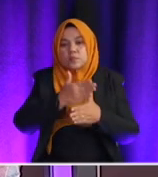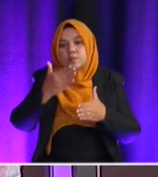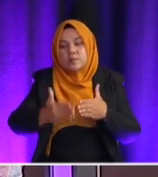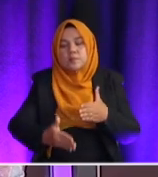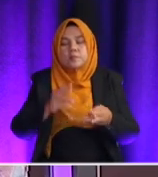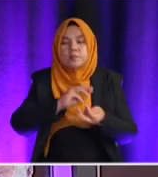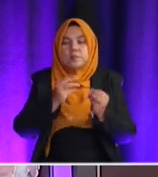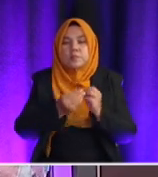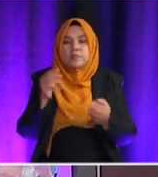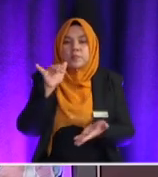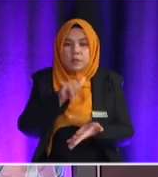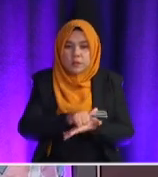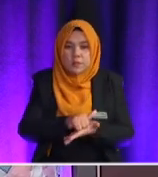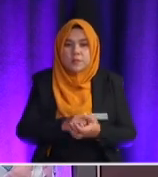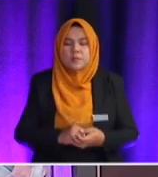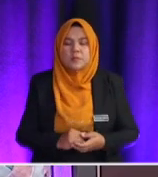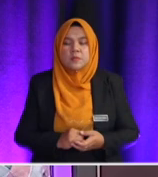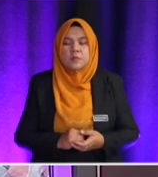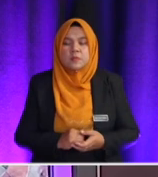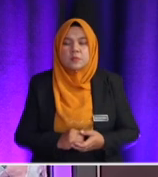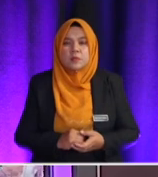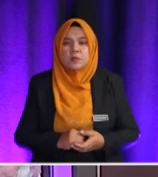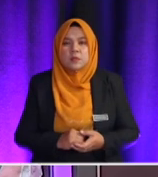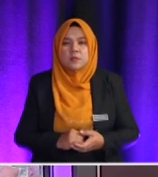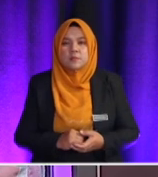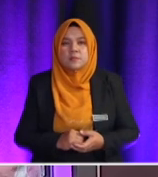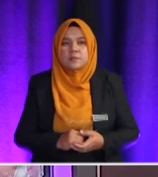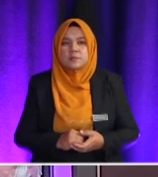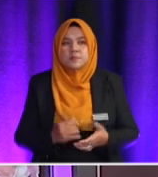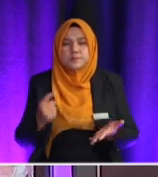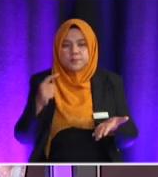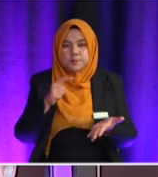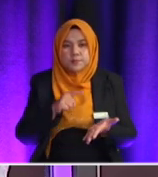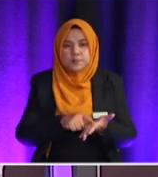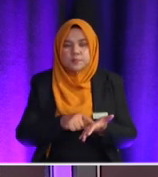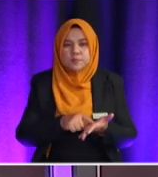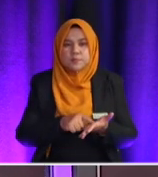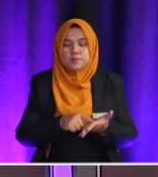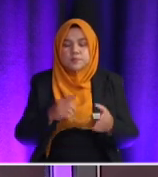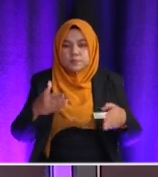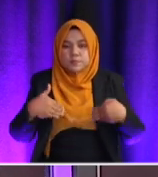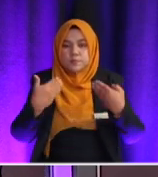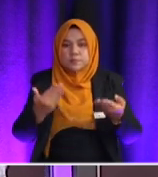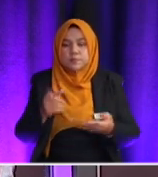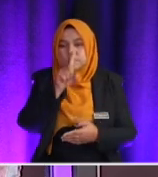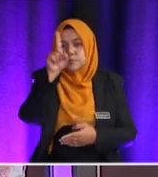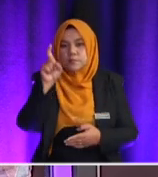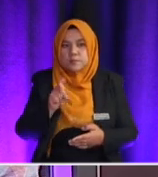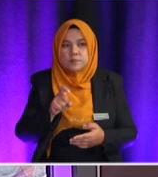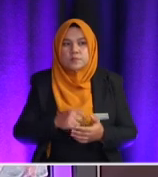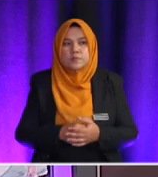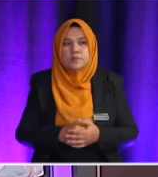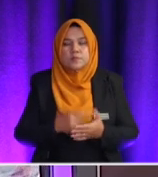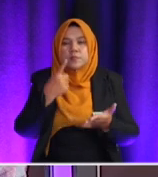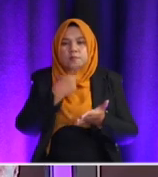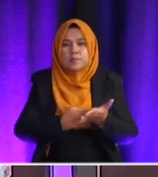problems. Mm-hmm. Okay. So, this leads to our next question, which is, what can